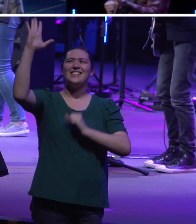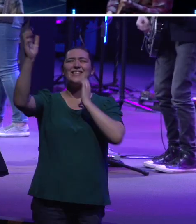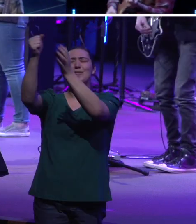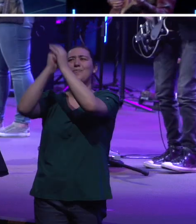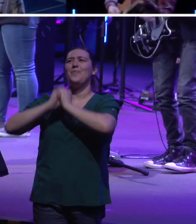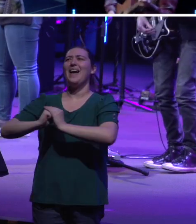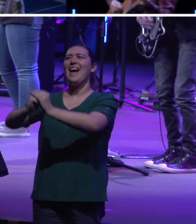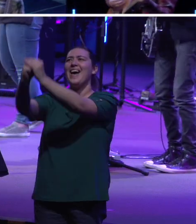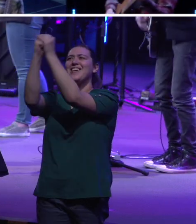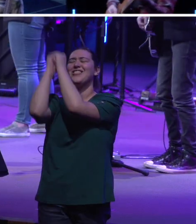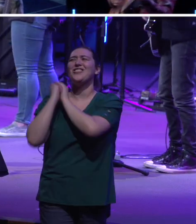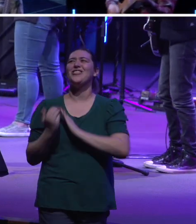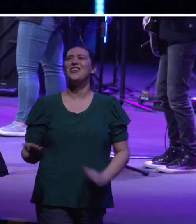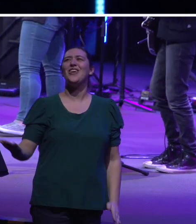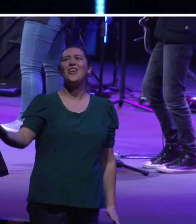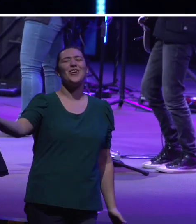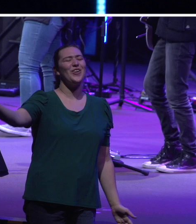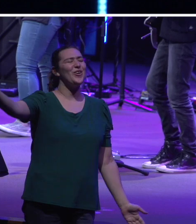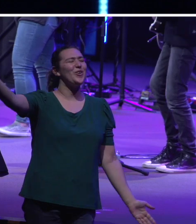sing them back to